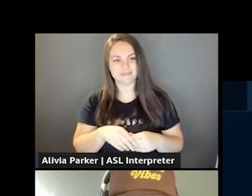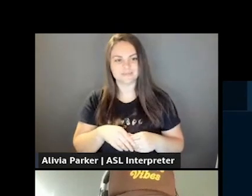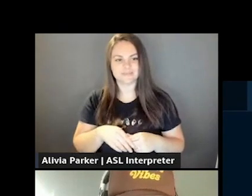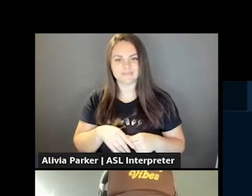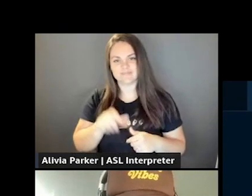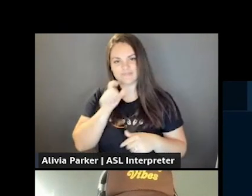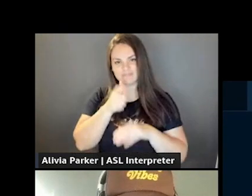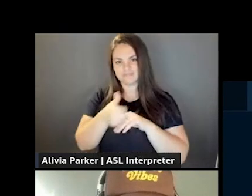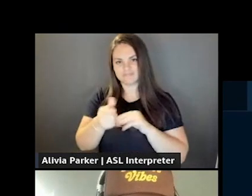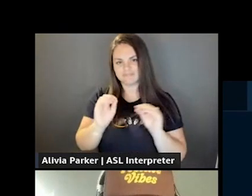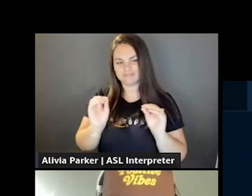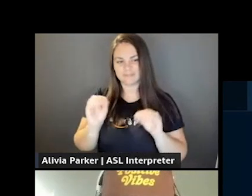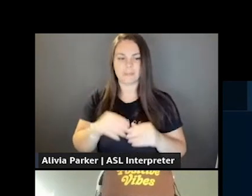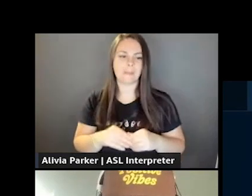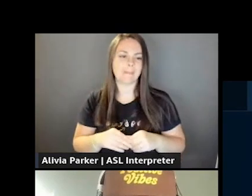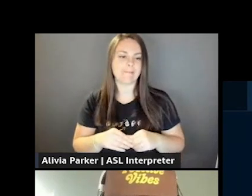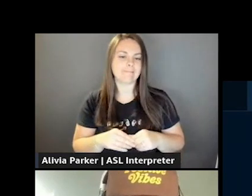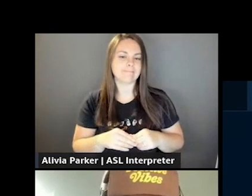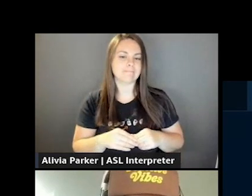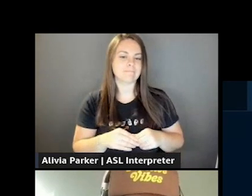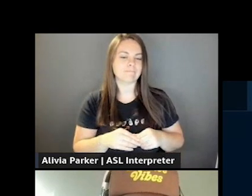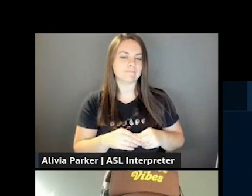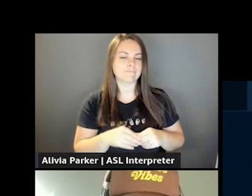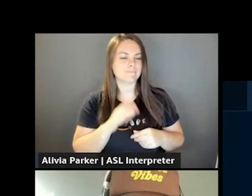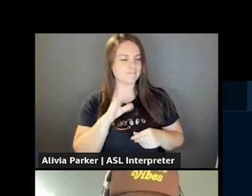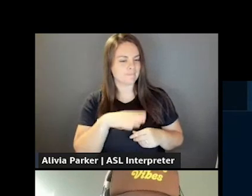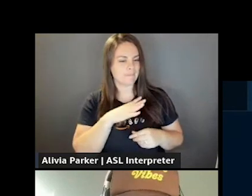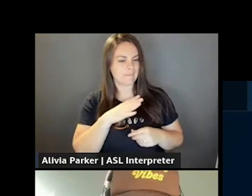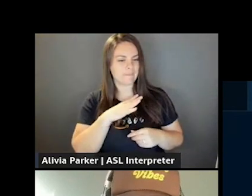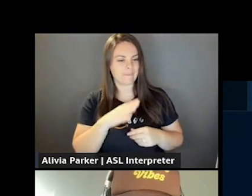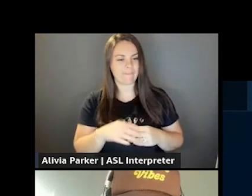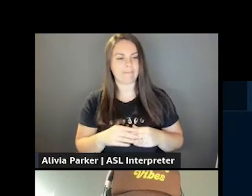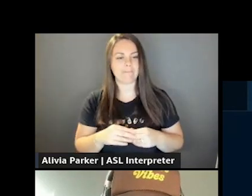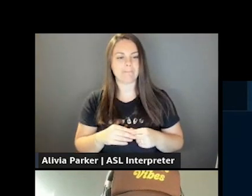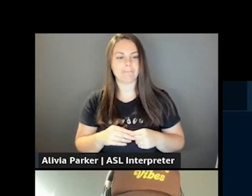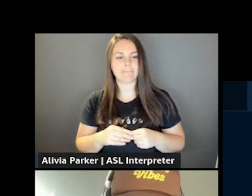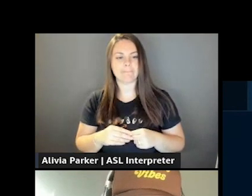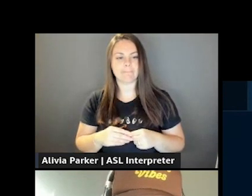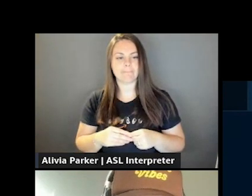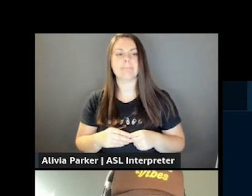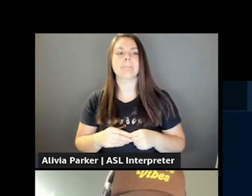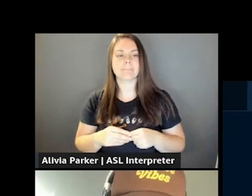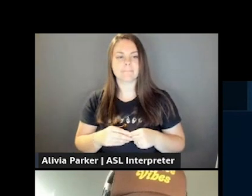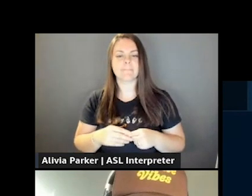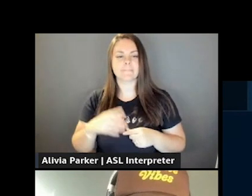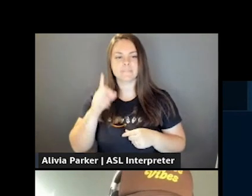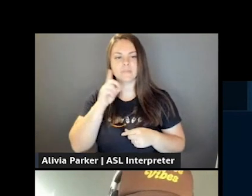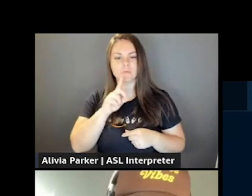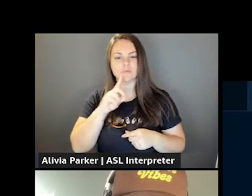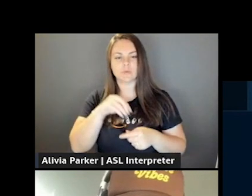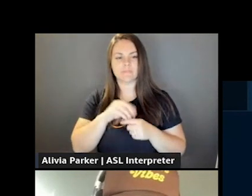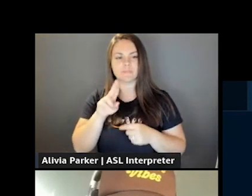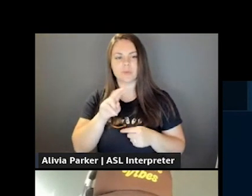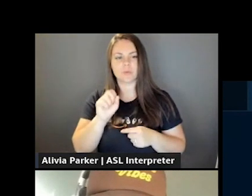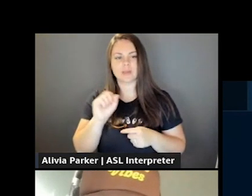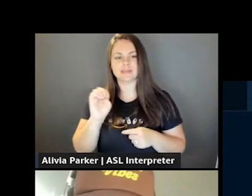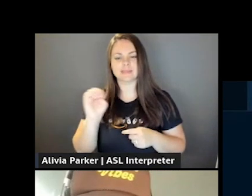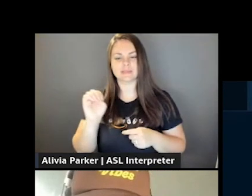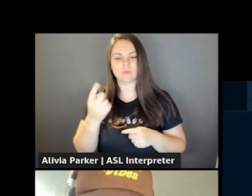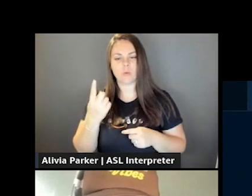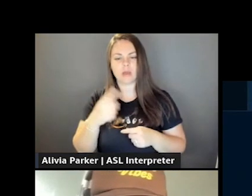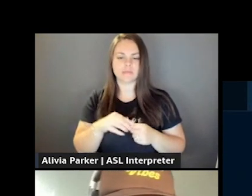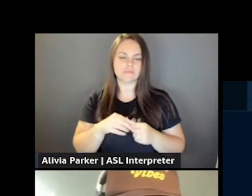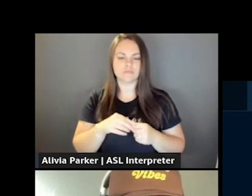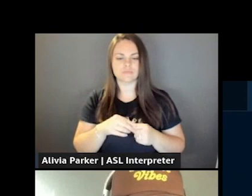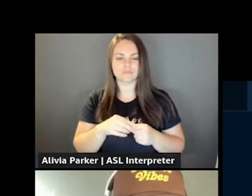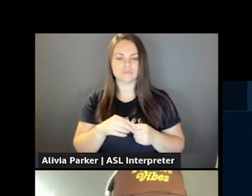you. That's okay. Let's see here, because it's for sure in US East 1. Yeah, it says in the. That's